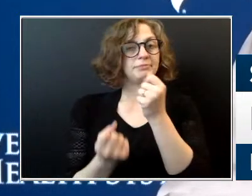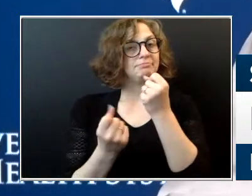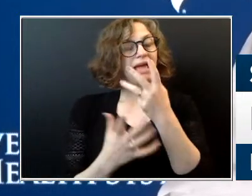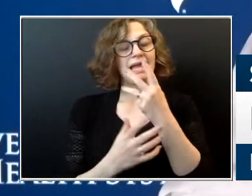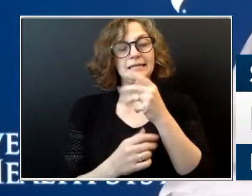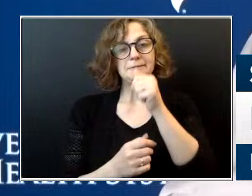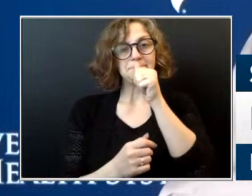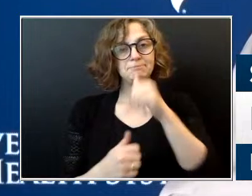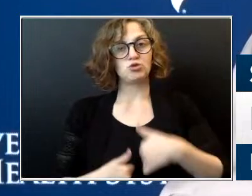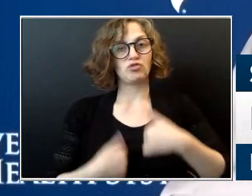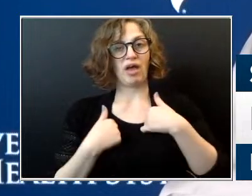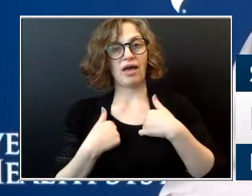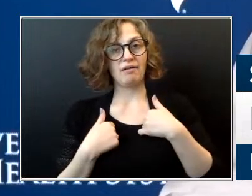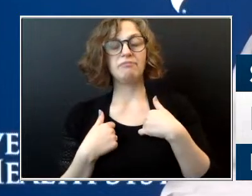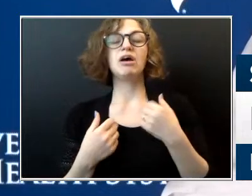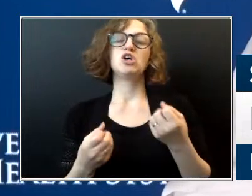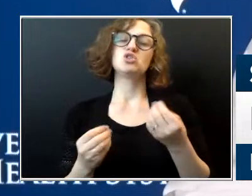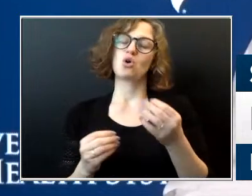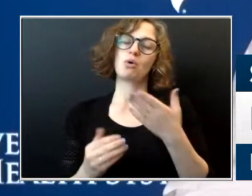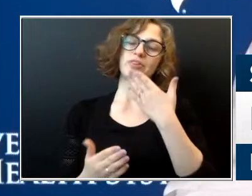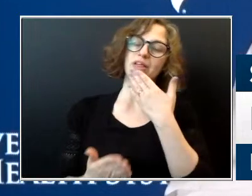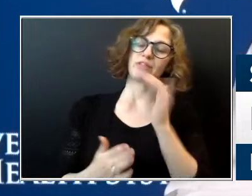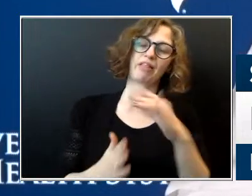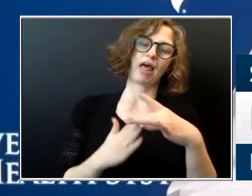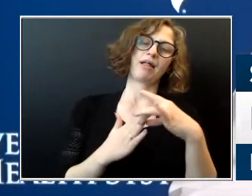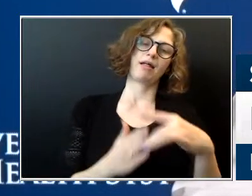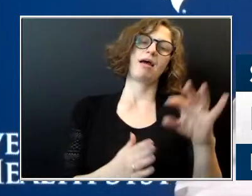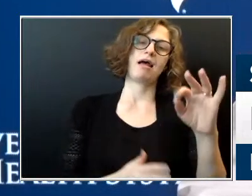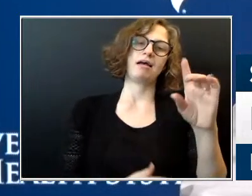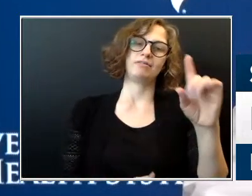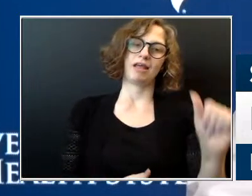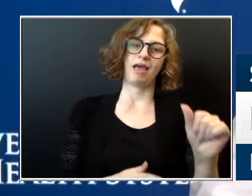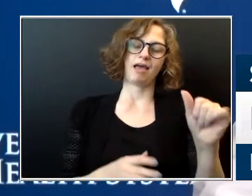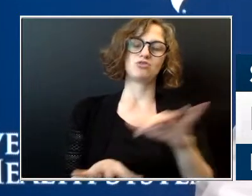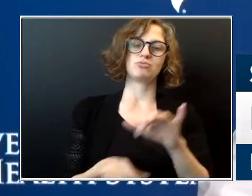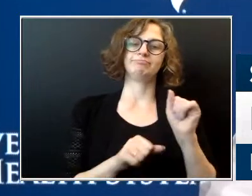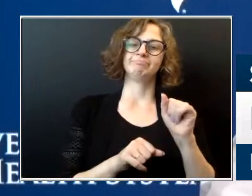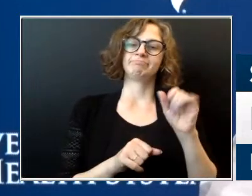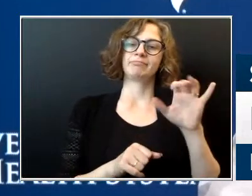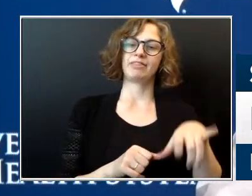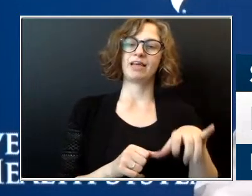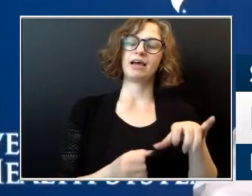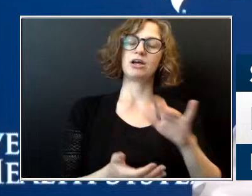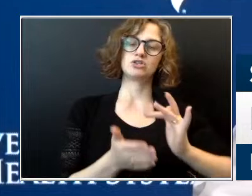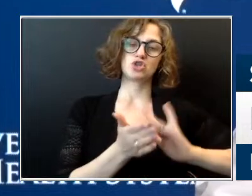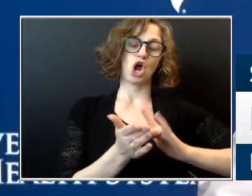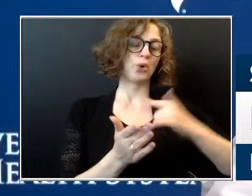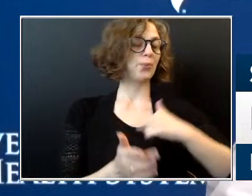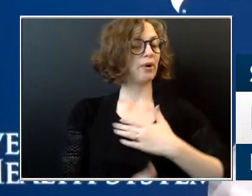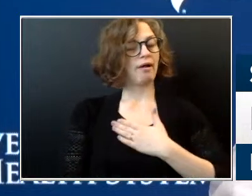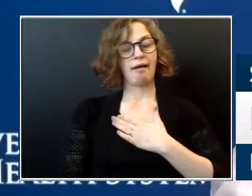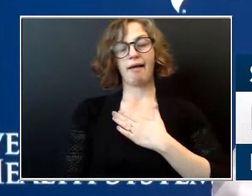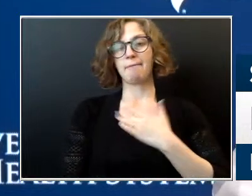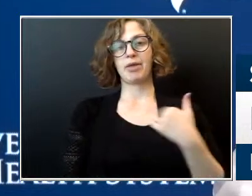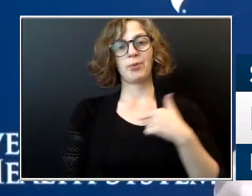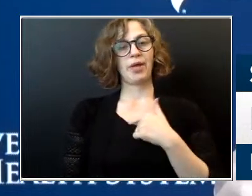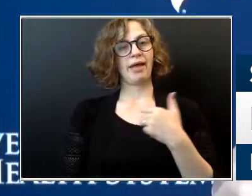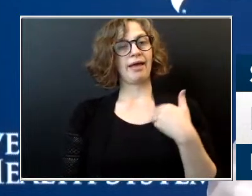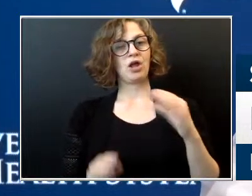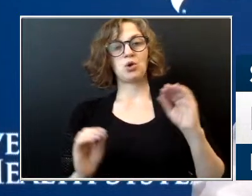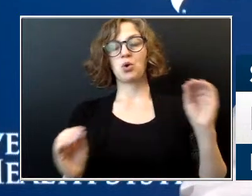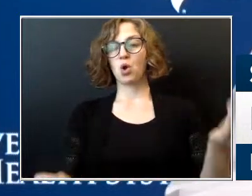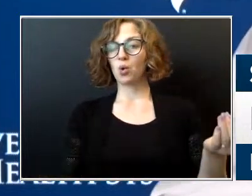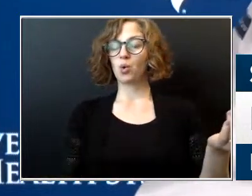to withdraw eventually the drug. And we're glad that we did not have any any experience to actually prescribe the medications for